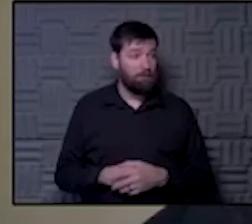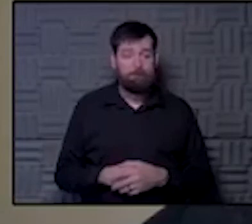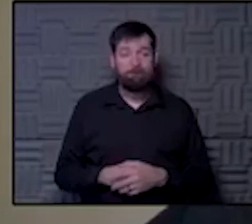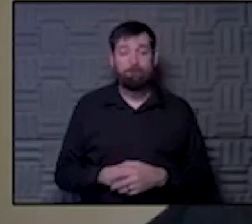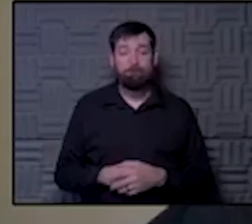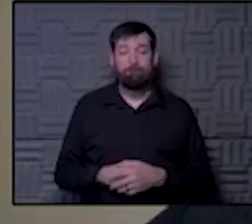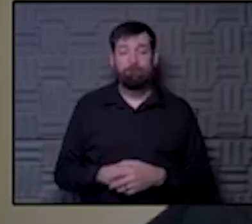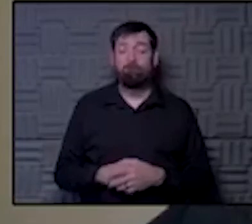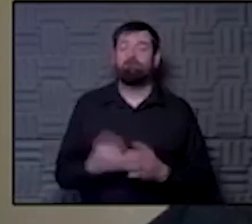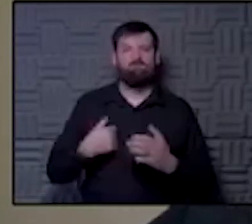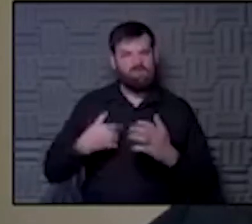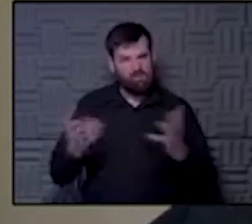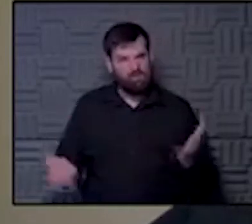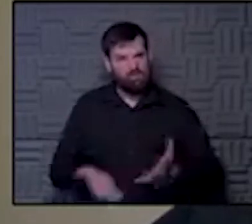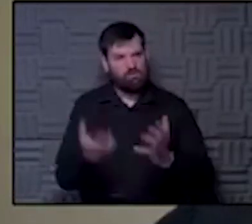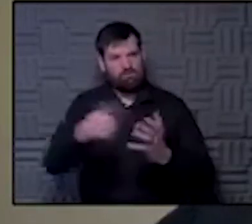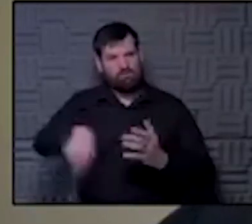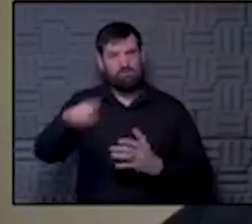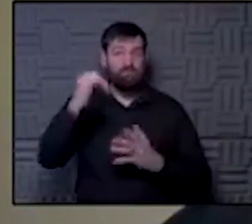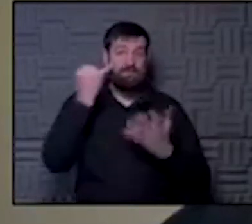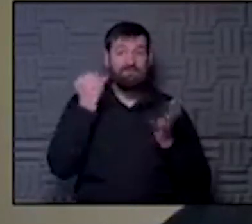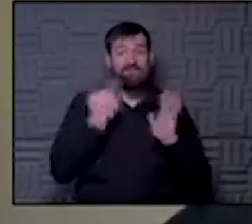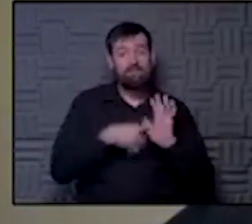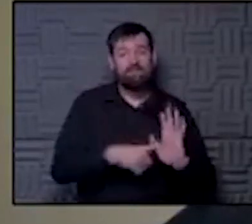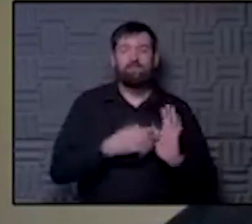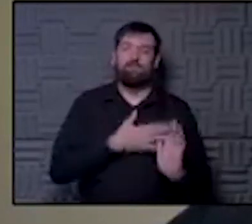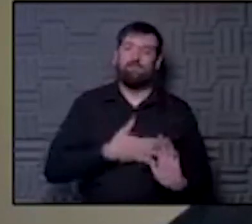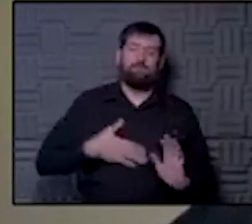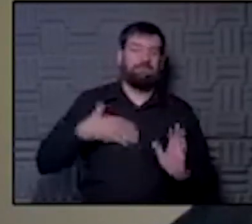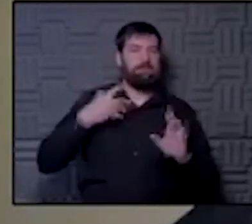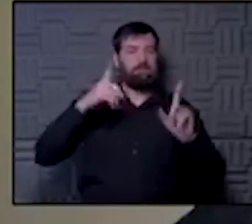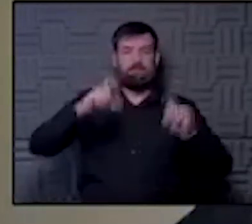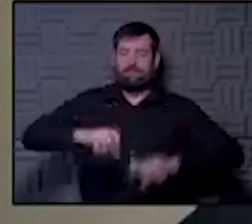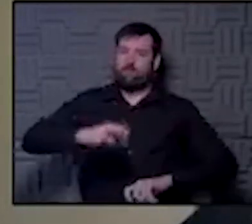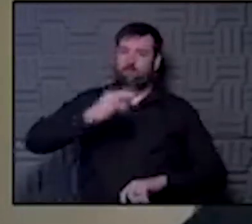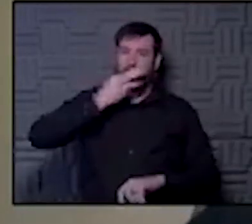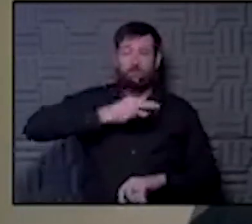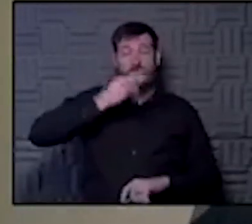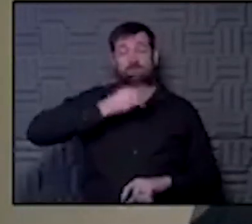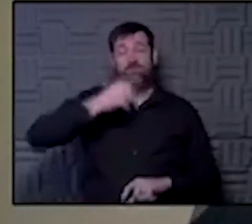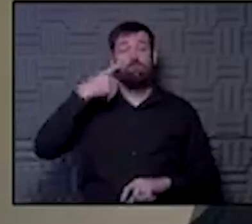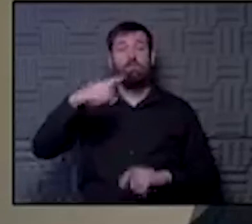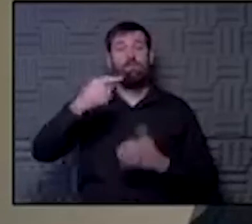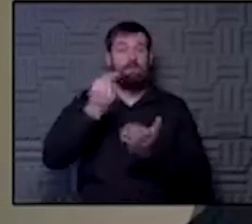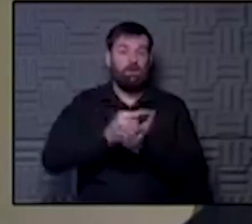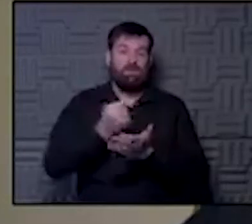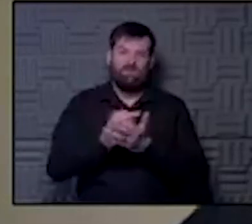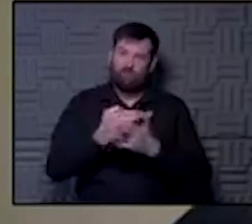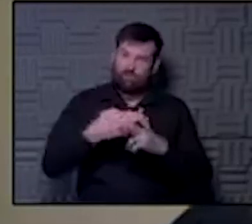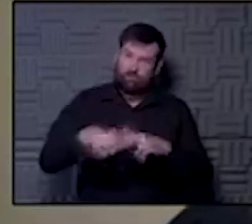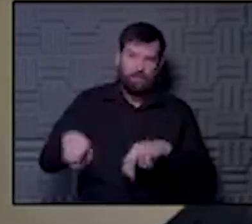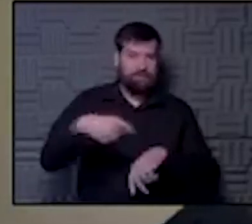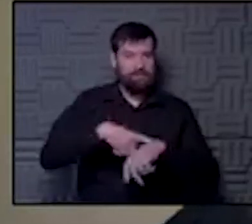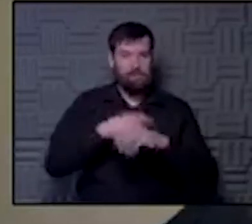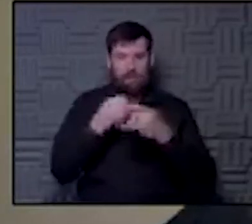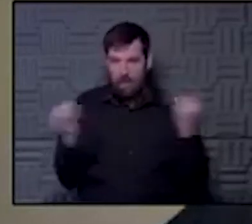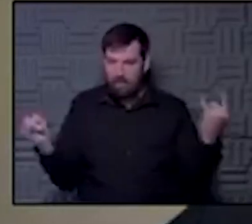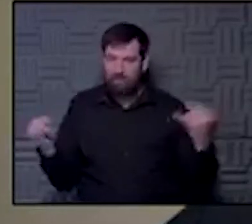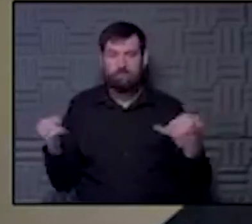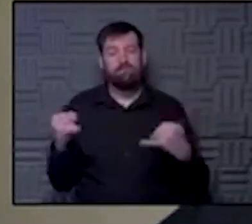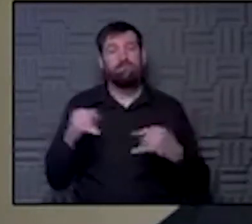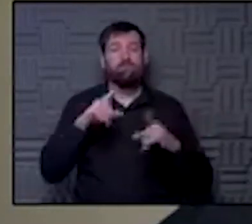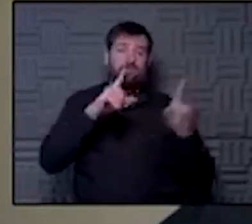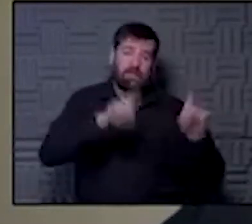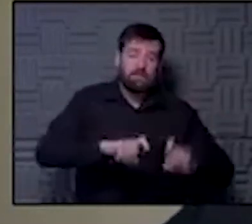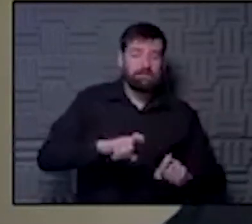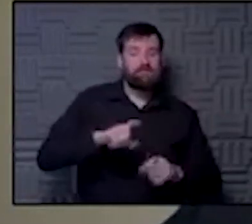I would just encourage everybody, if you're having symptoms, to get tested quickly for this therapy. There is a short timeline, so getting tested and